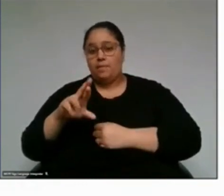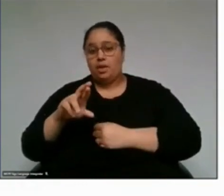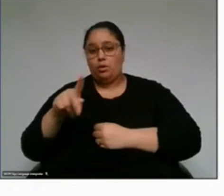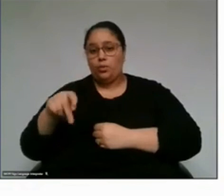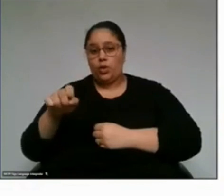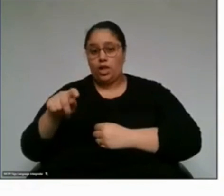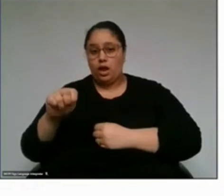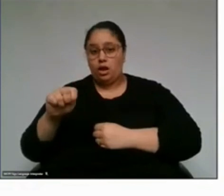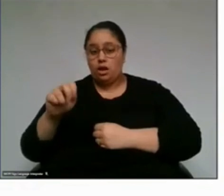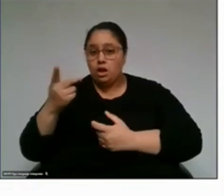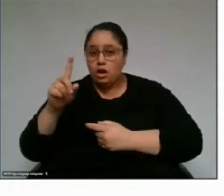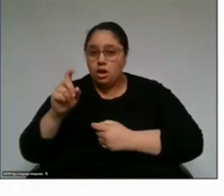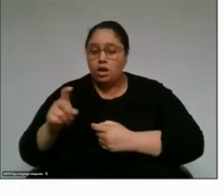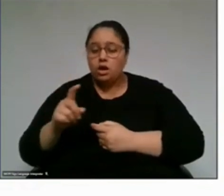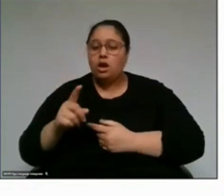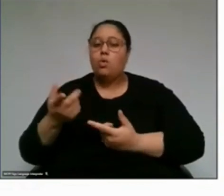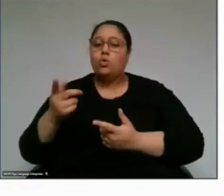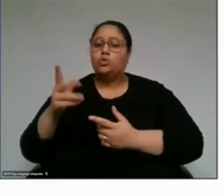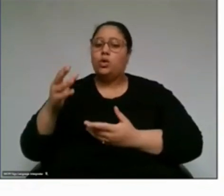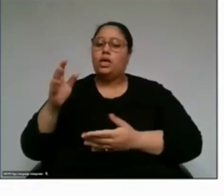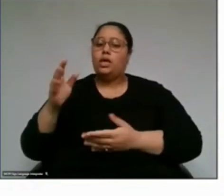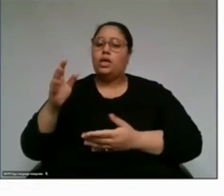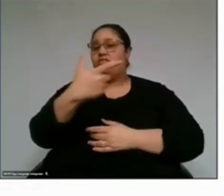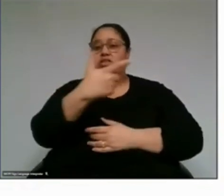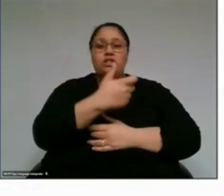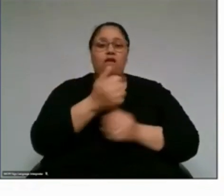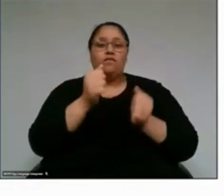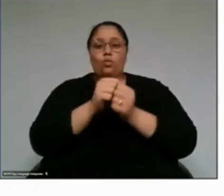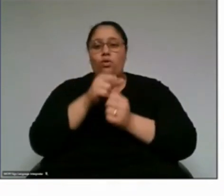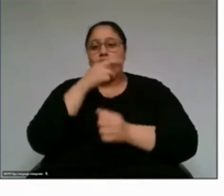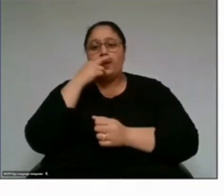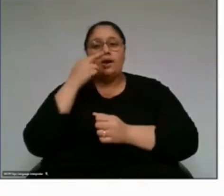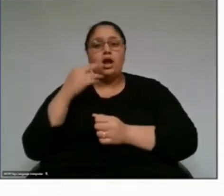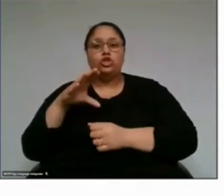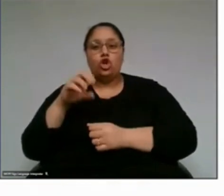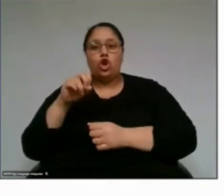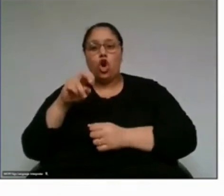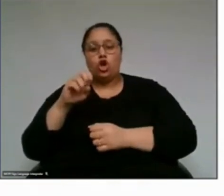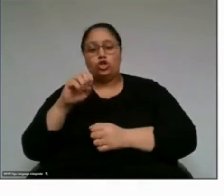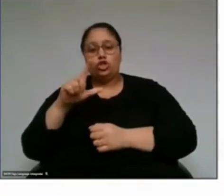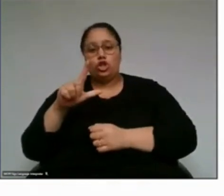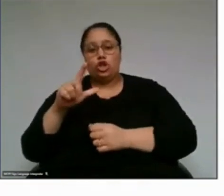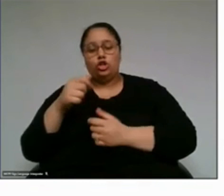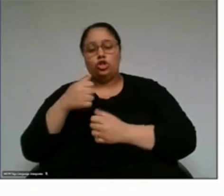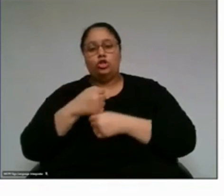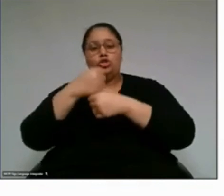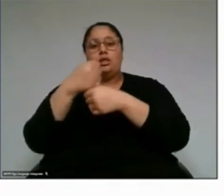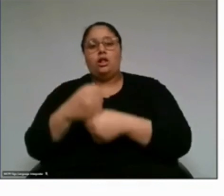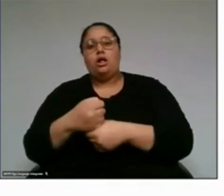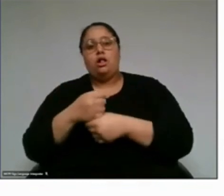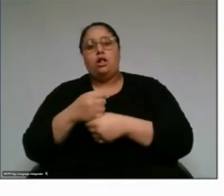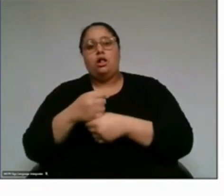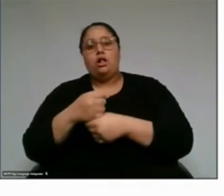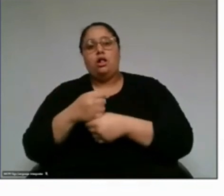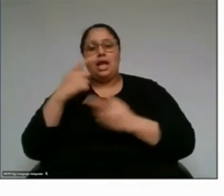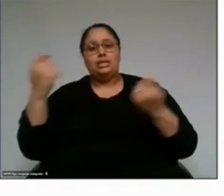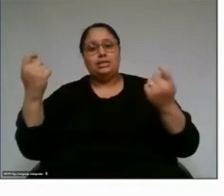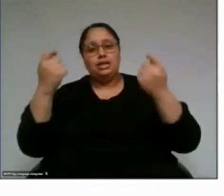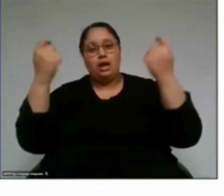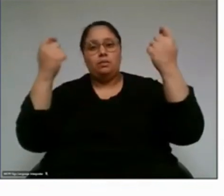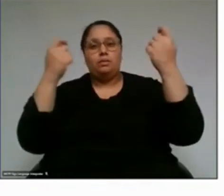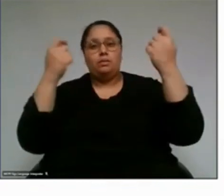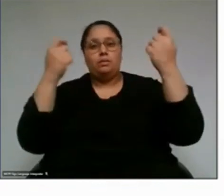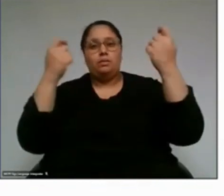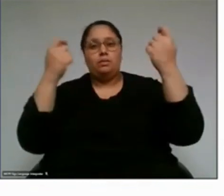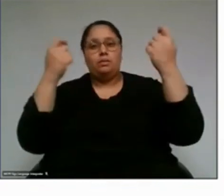for selfies with the Russian Consul General Alexei Molenko and celebrating Russia's National